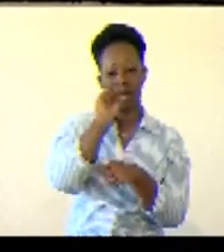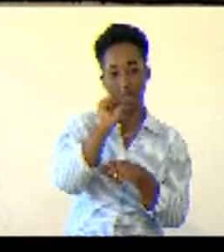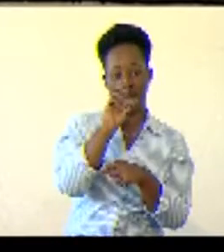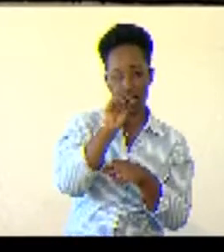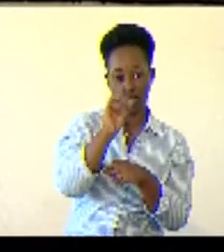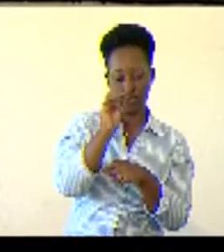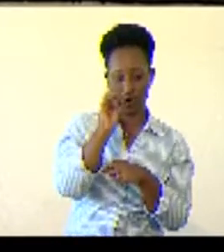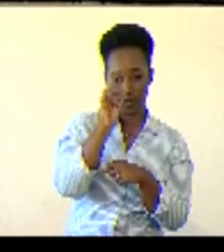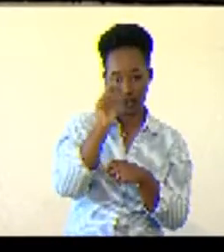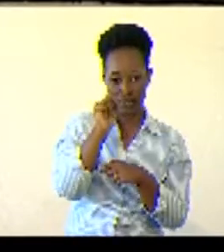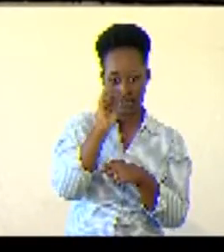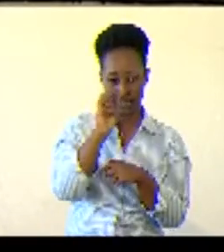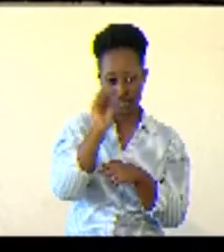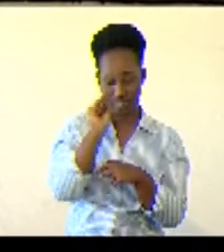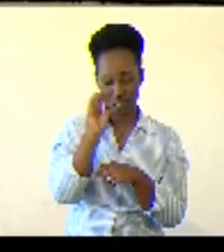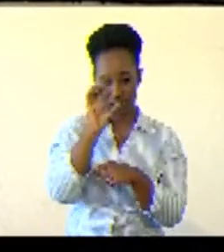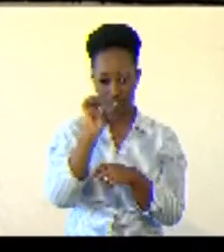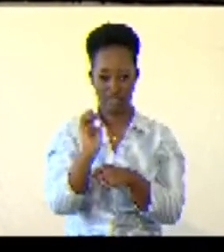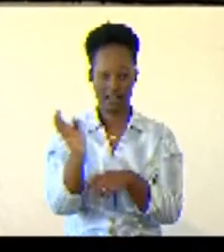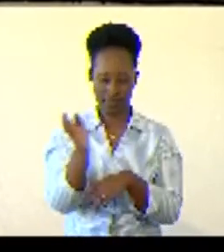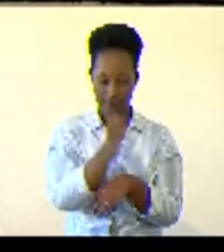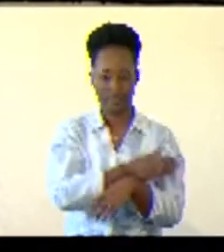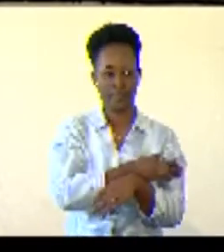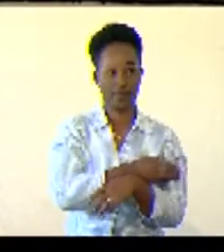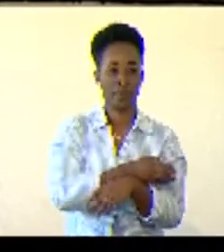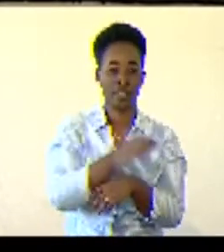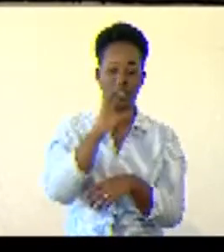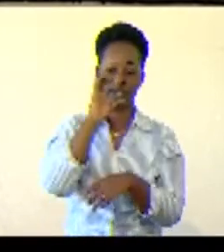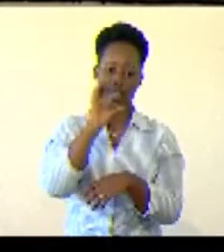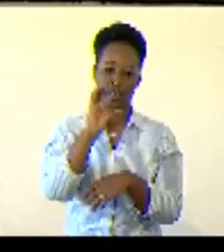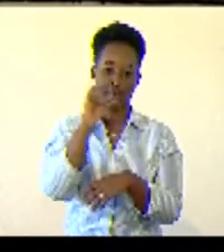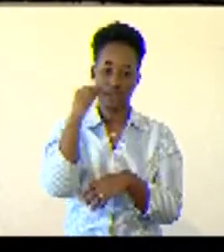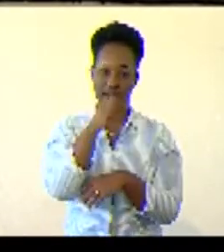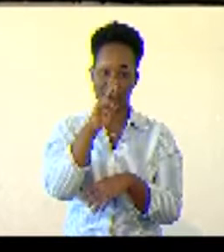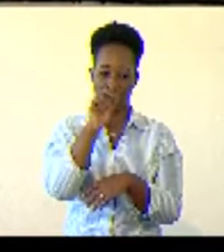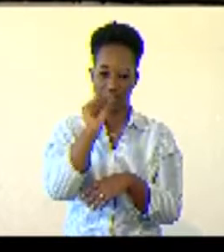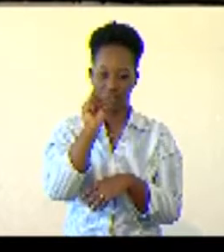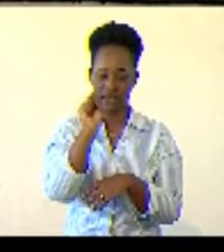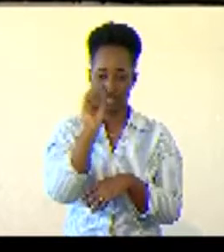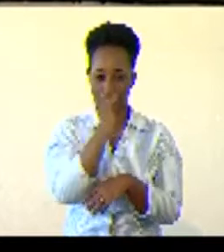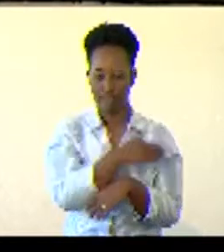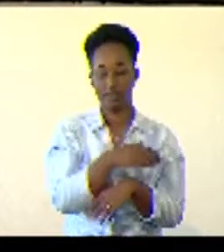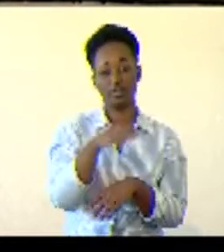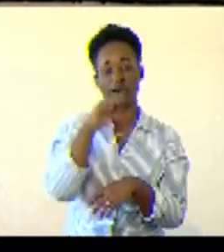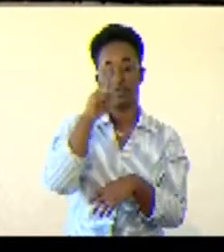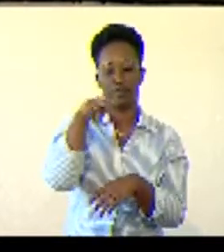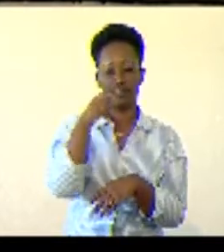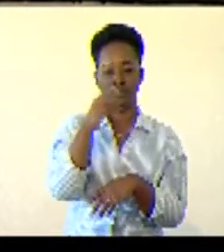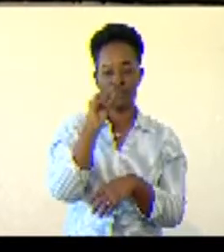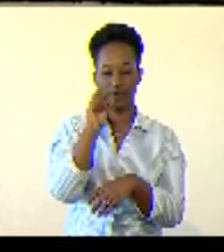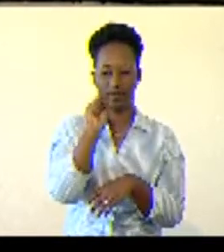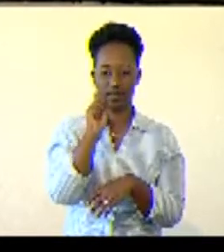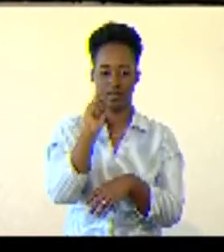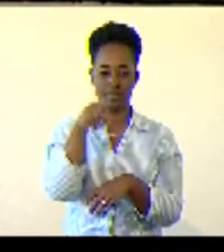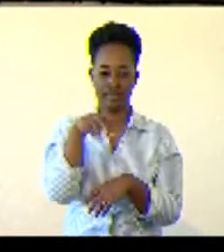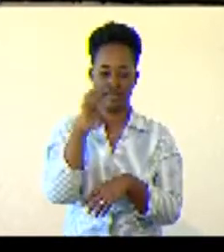triphosphate. We get adenosine triphosphate, that is 3-phosphate group, and we mentioned that the